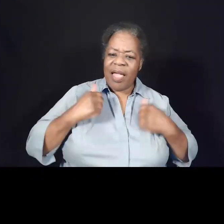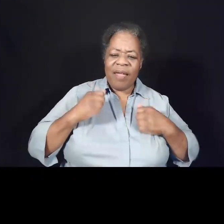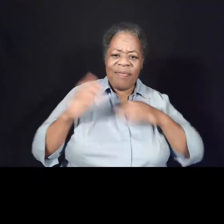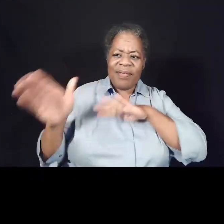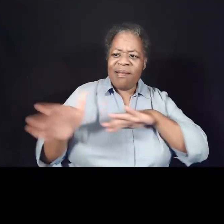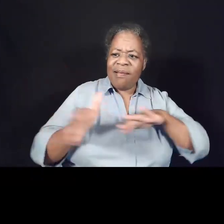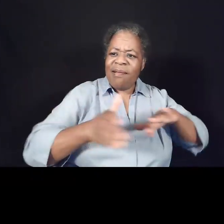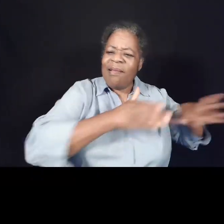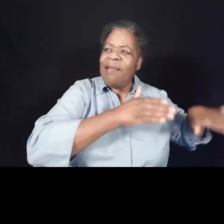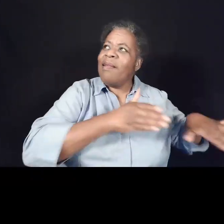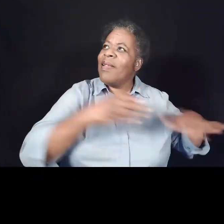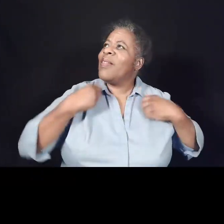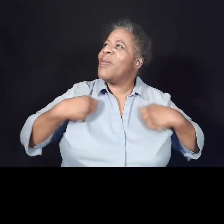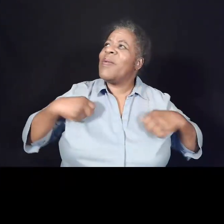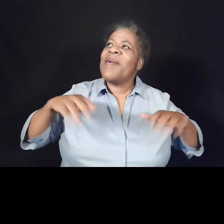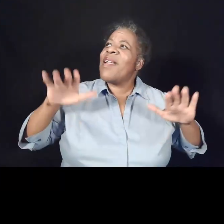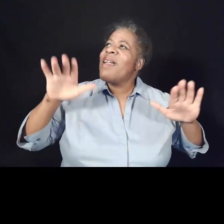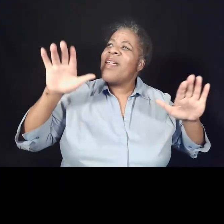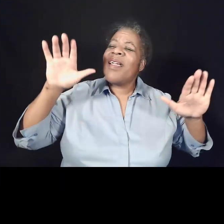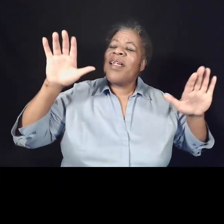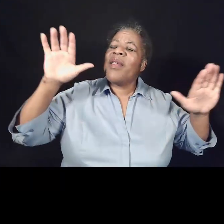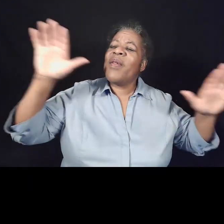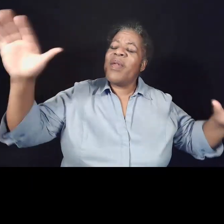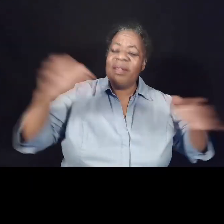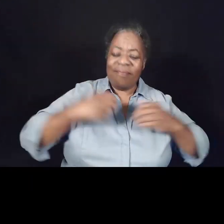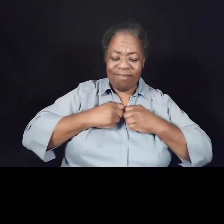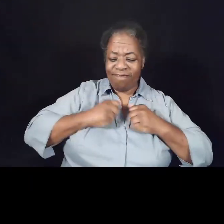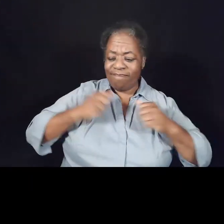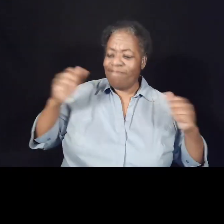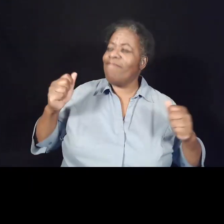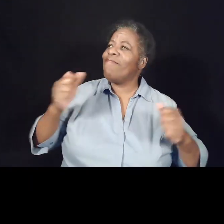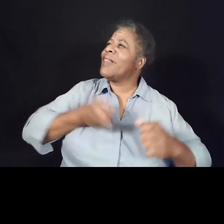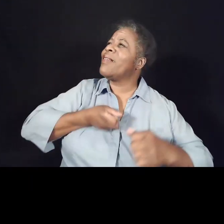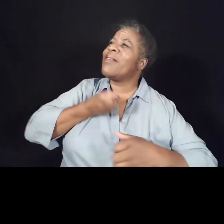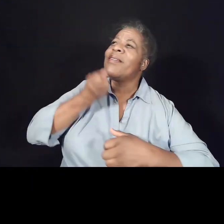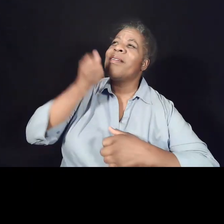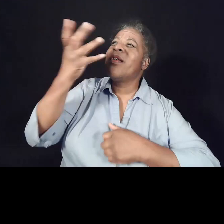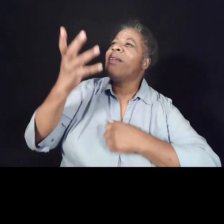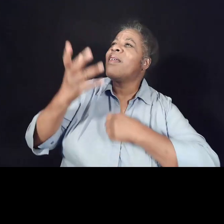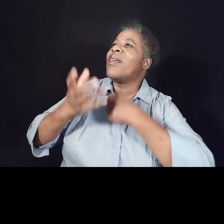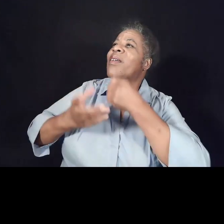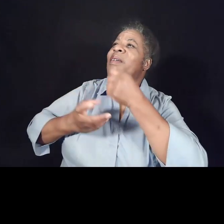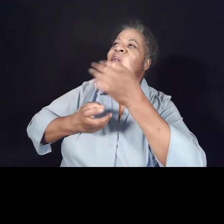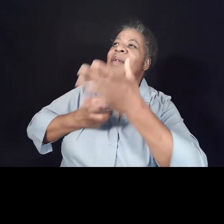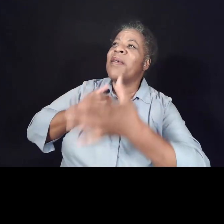down, I'm surrendered now. I give you everything.